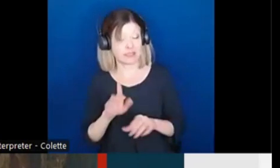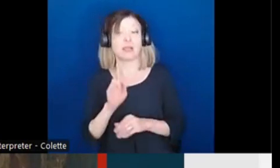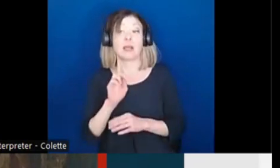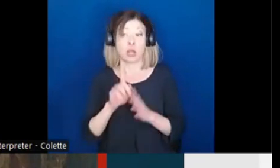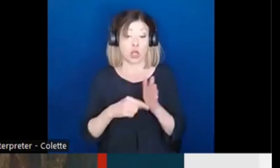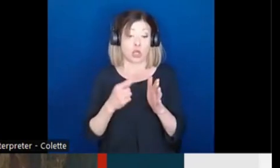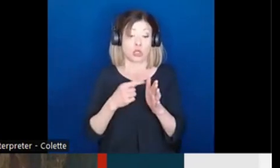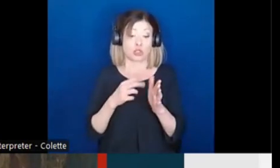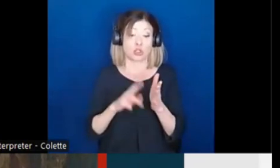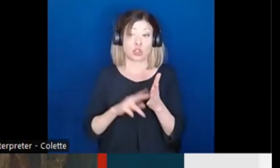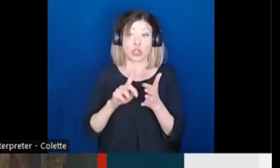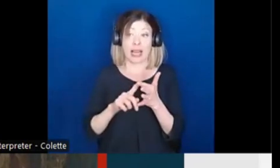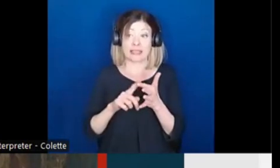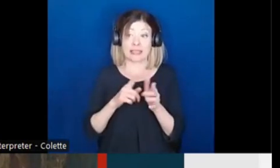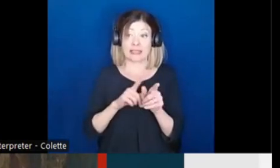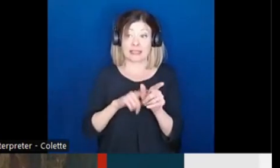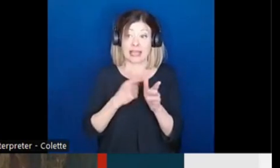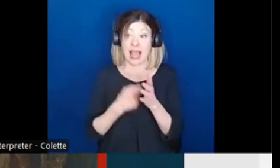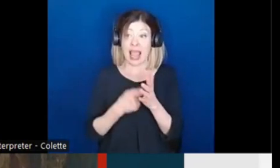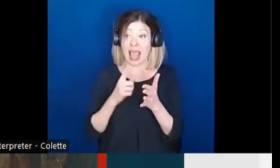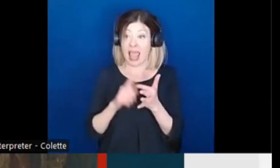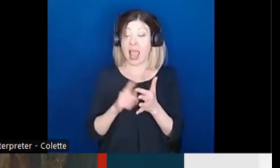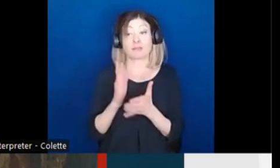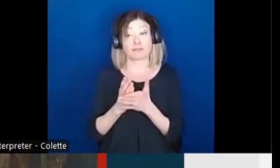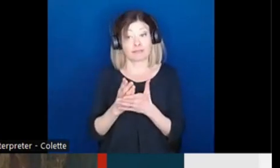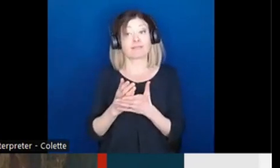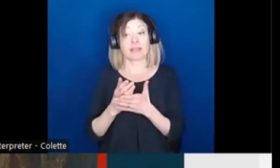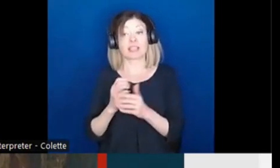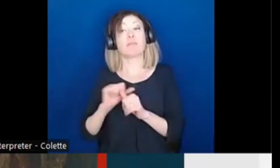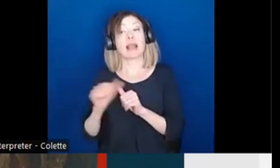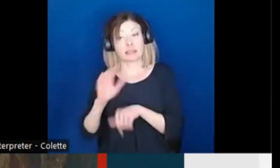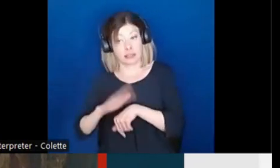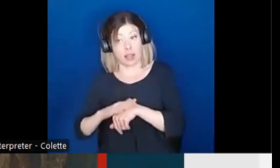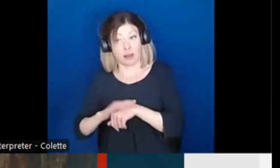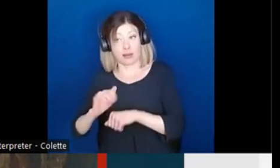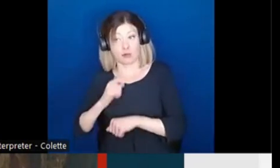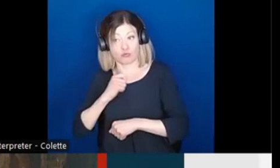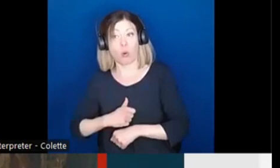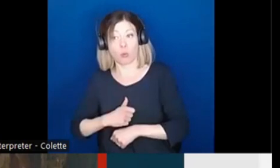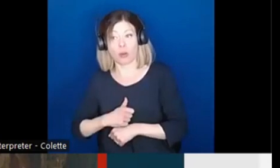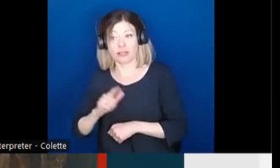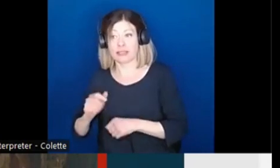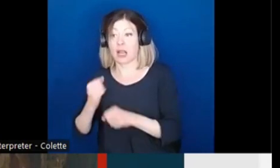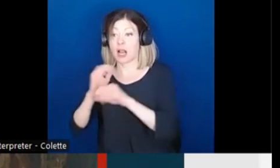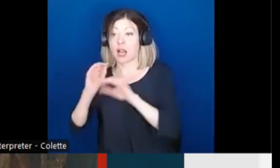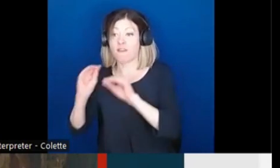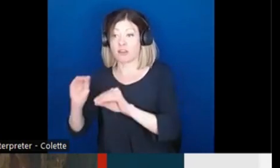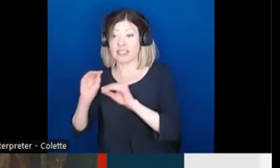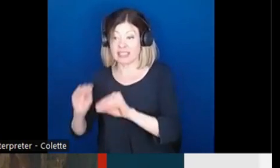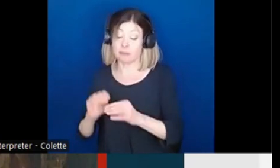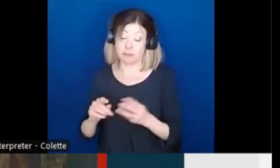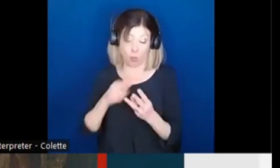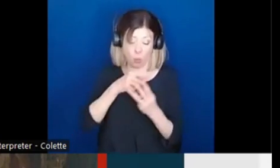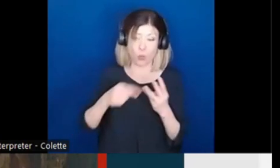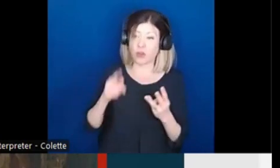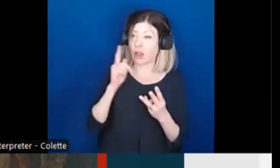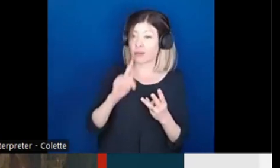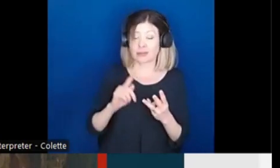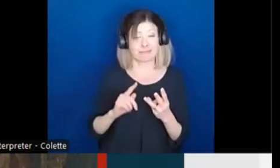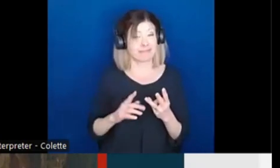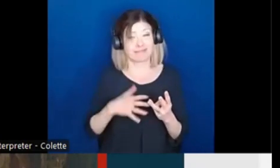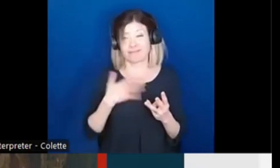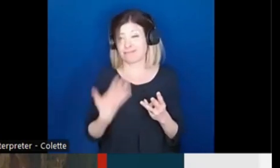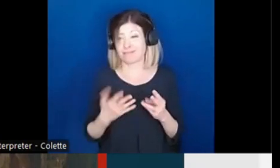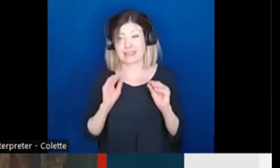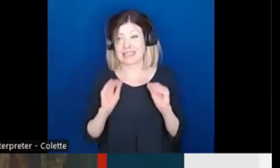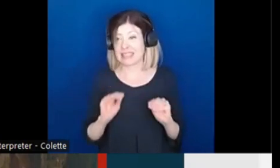than governesses did in real life. So none of them enjoy teaching. They miss each other. They have to live where